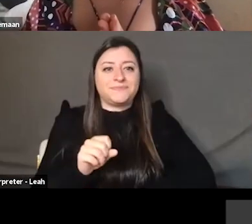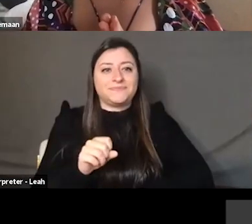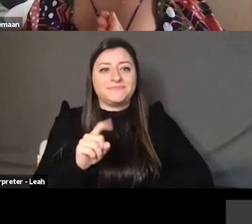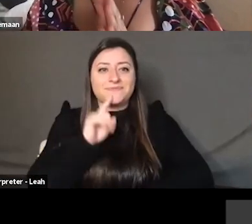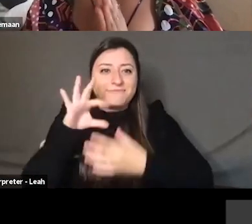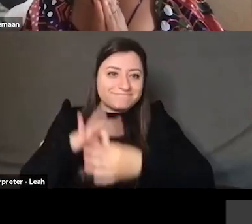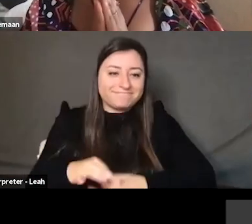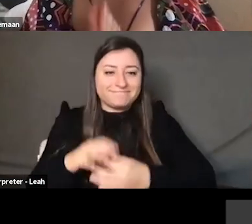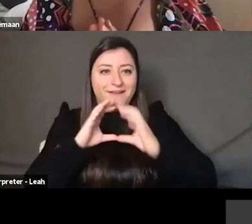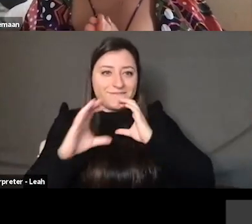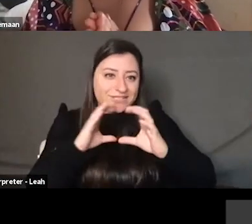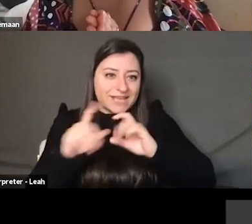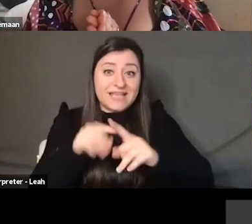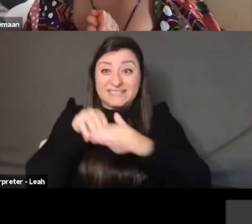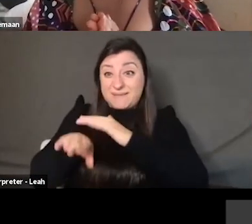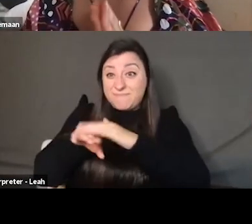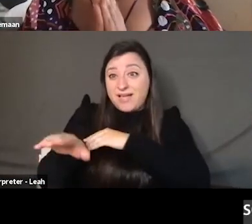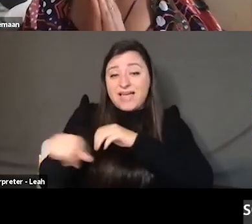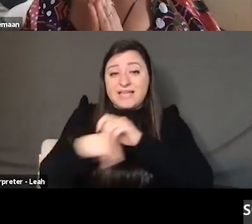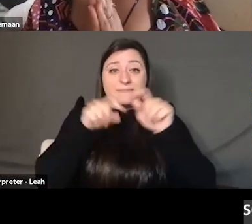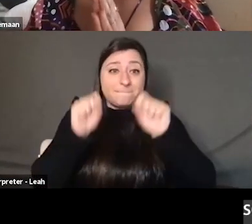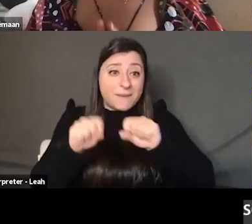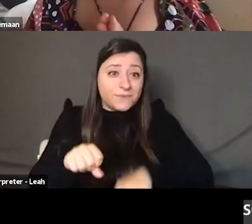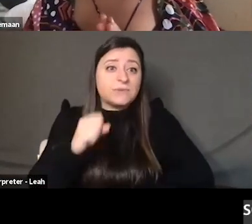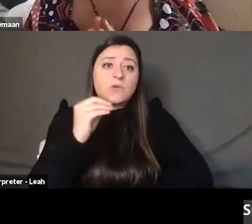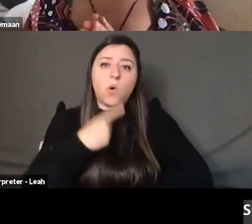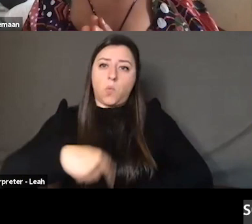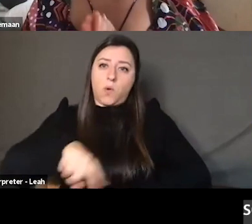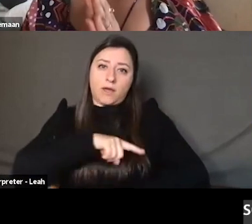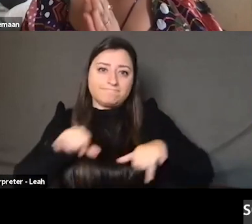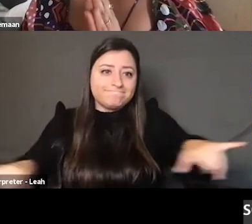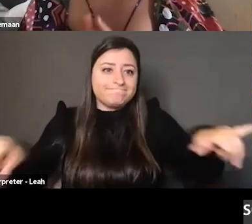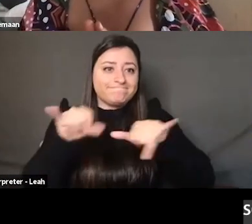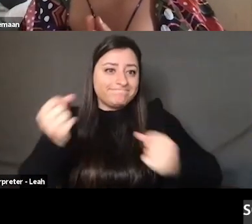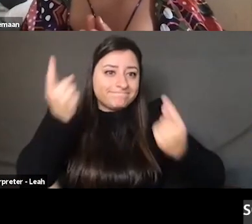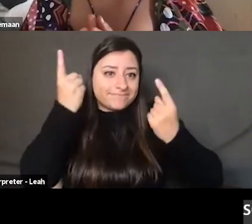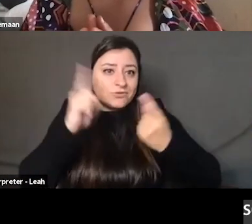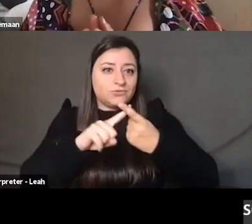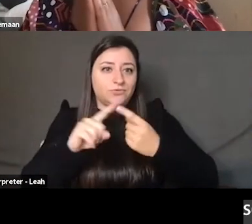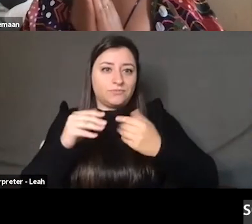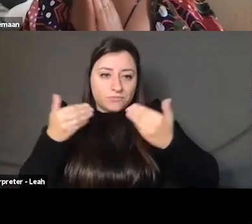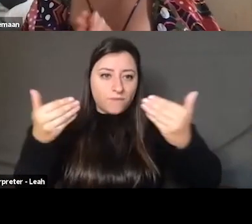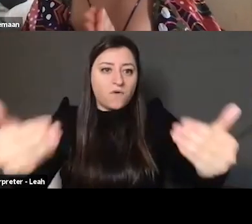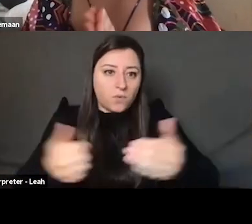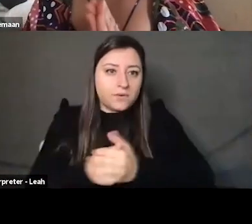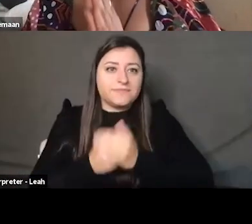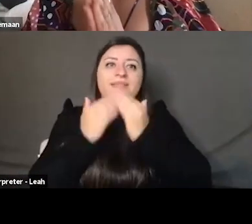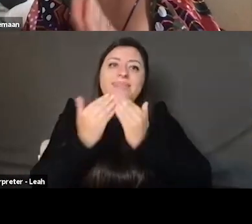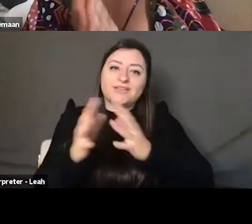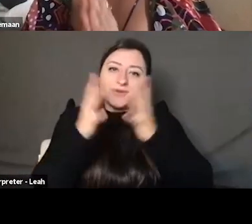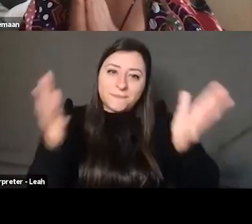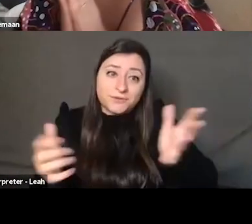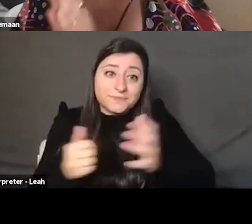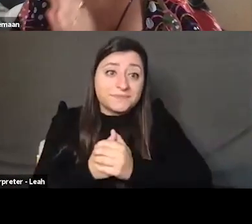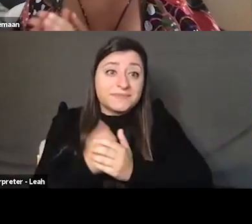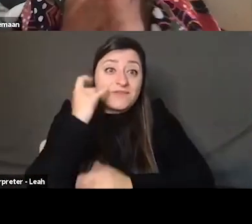these conversations as accessible as possible so that we are all on the same page to be able to move forward. So thank you so much. If